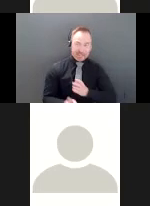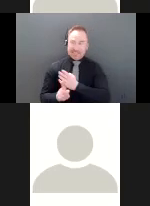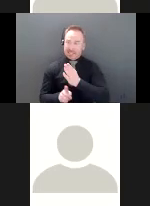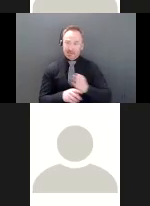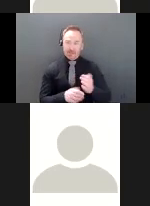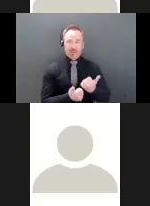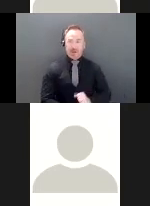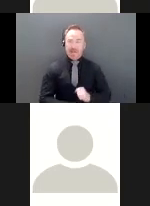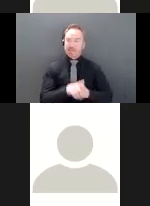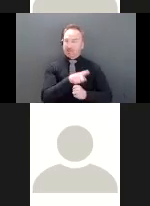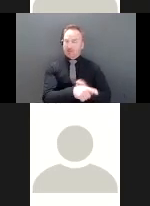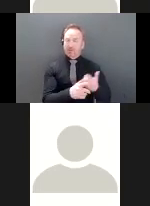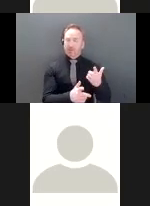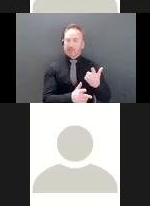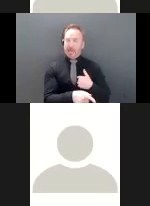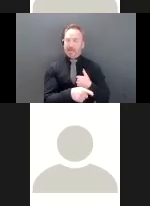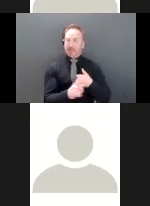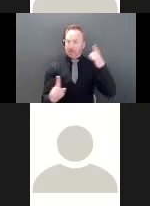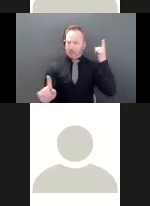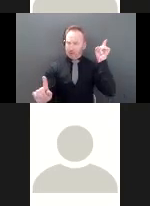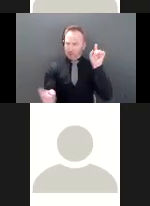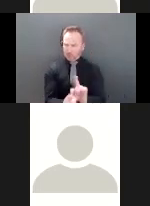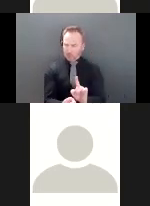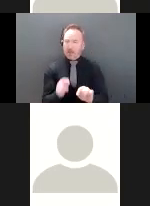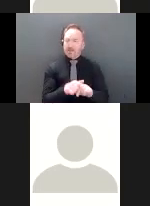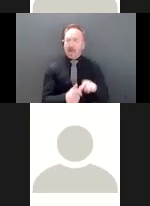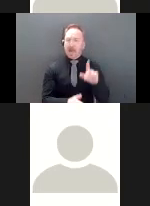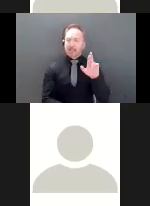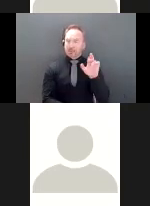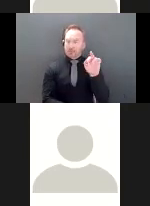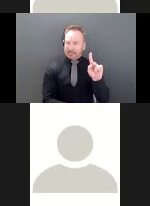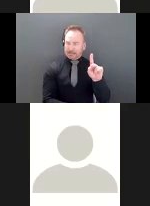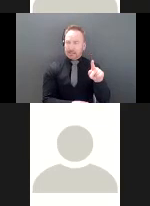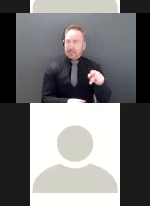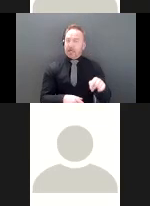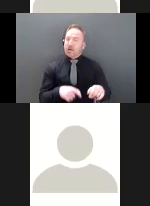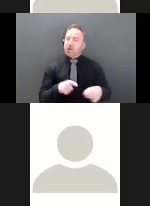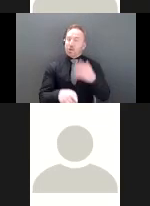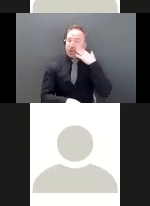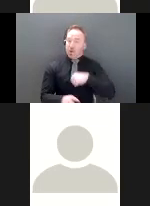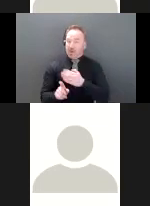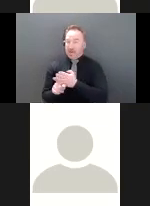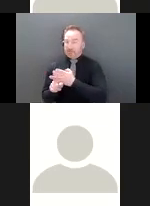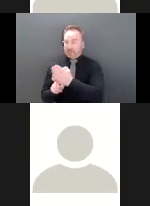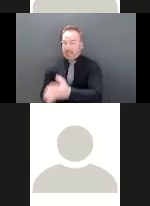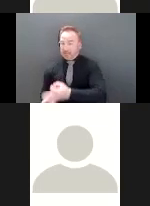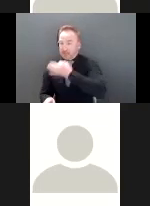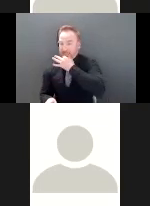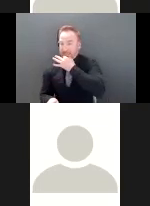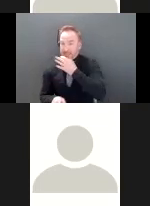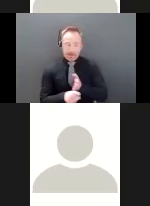are unique pieces of expertise that each of those sectors can contribute to the